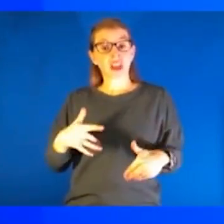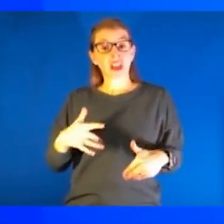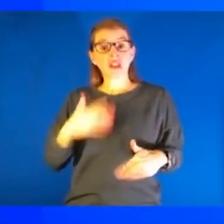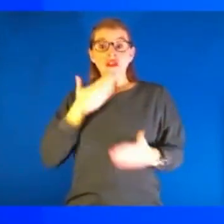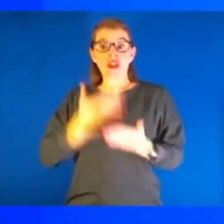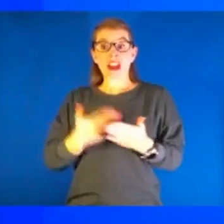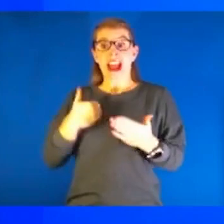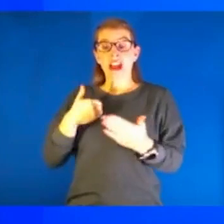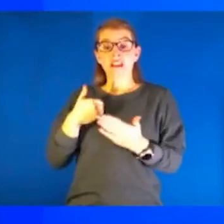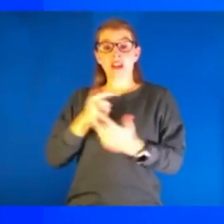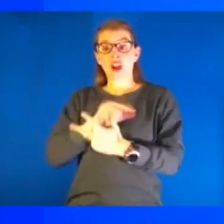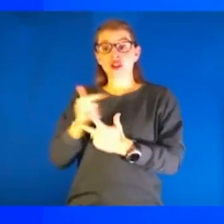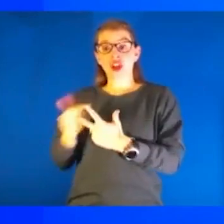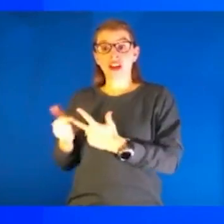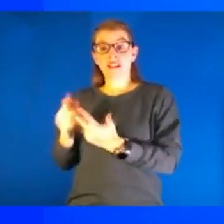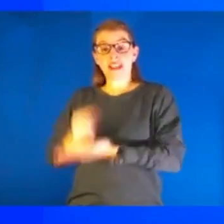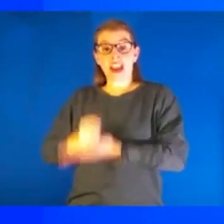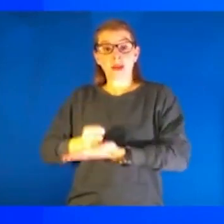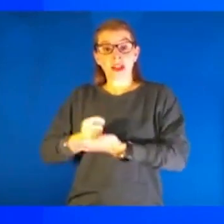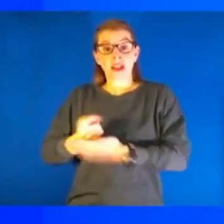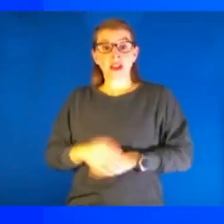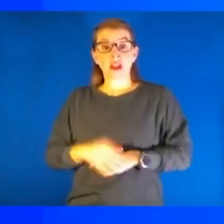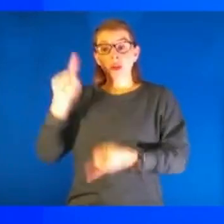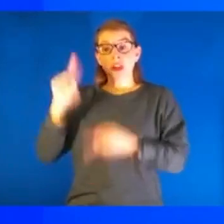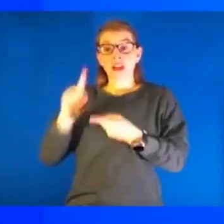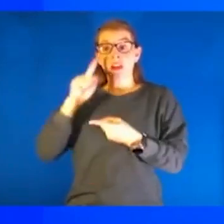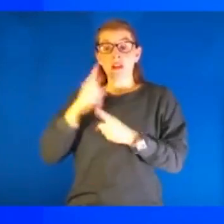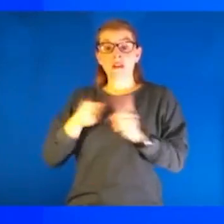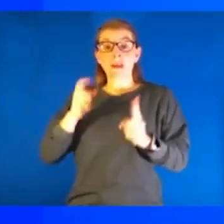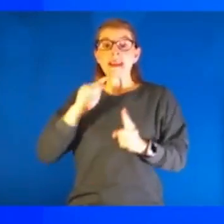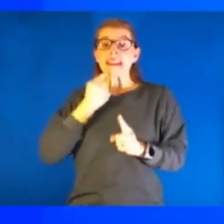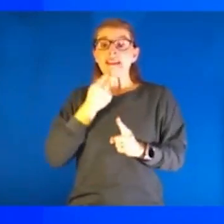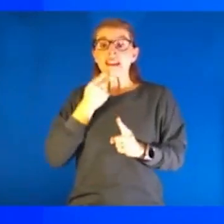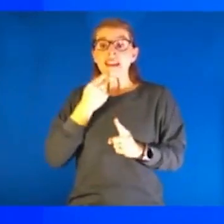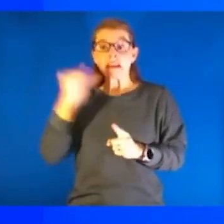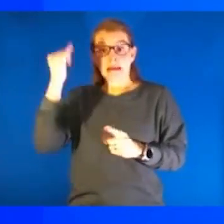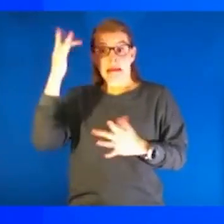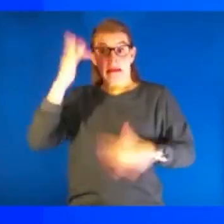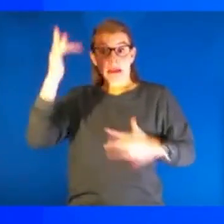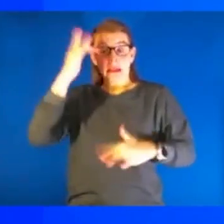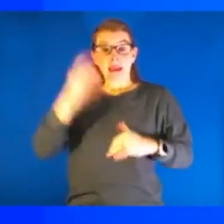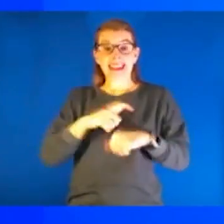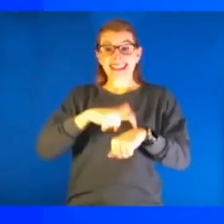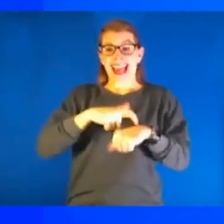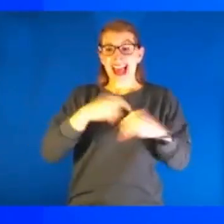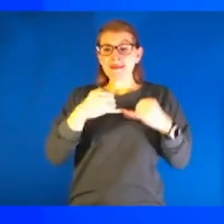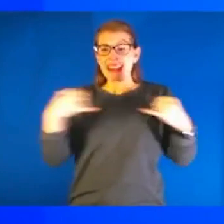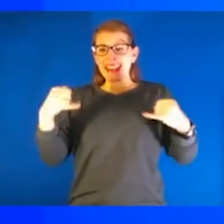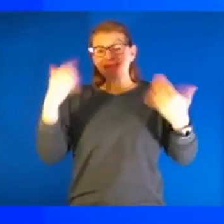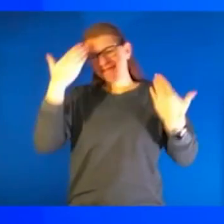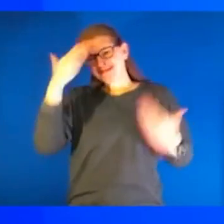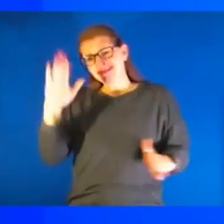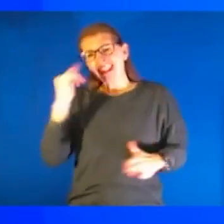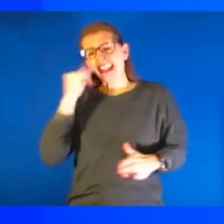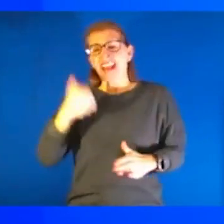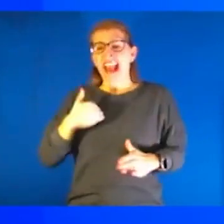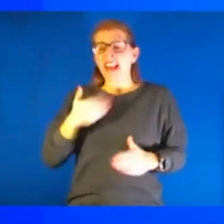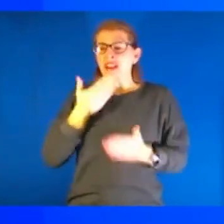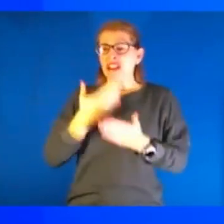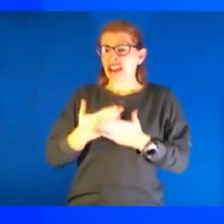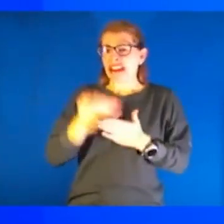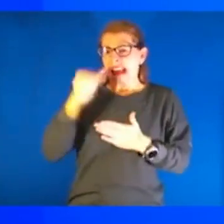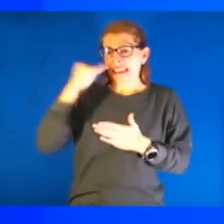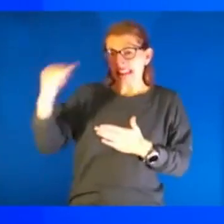some reduction in the severity of illness with these therapies. And I, as far as the timeline, I don't know that we have a good sense of that right now. I know